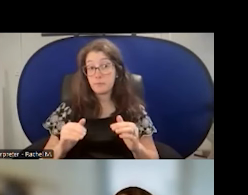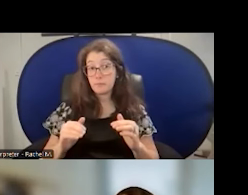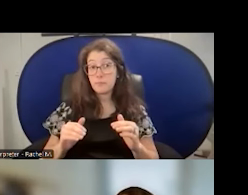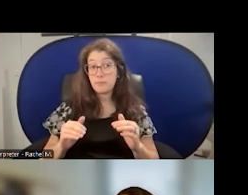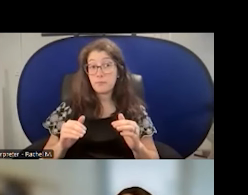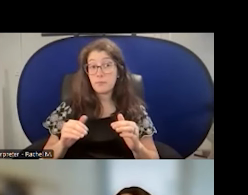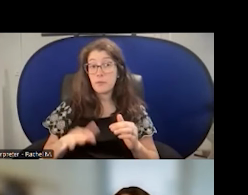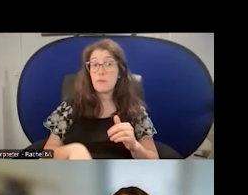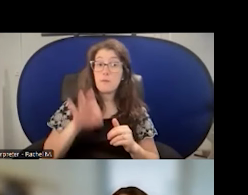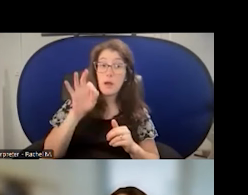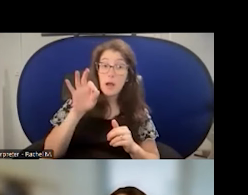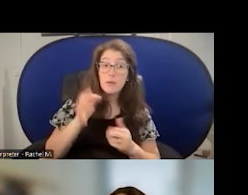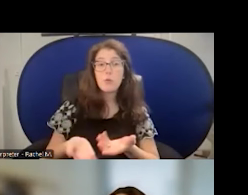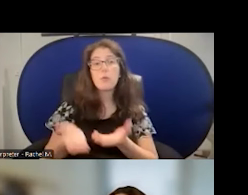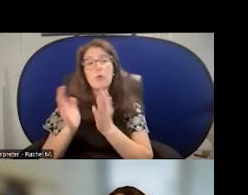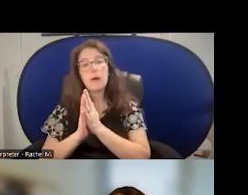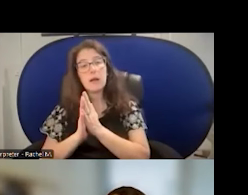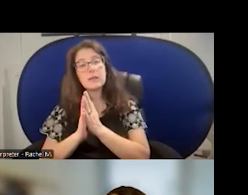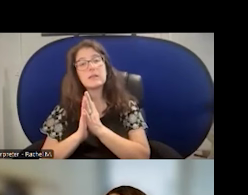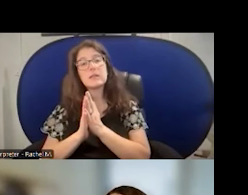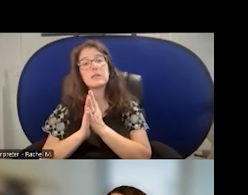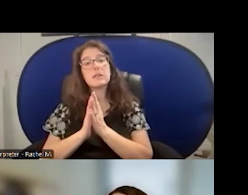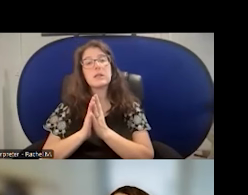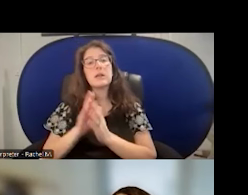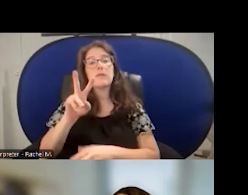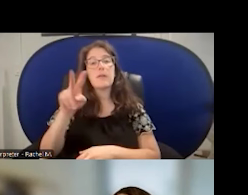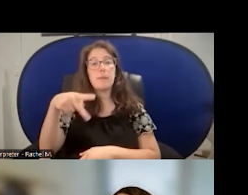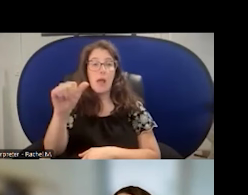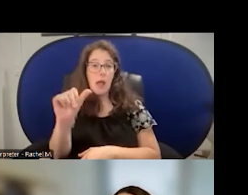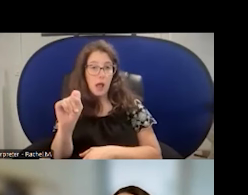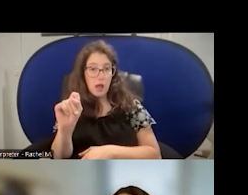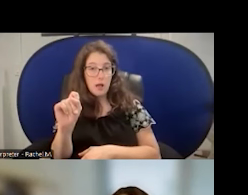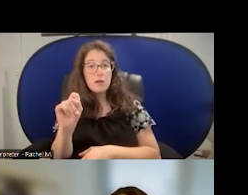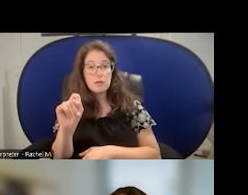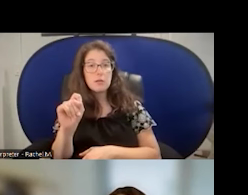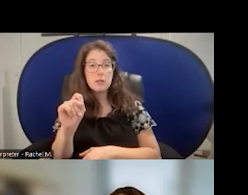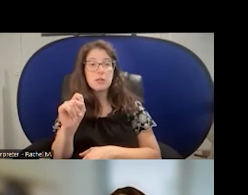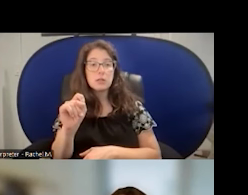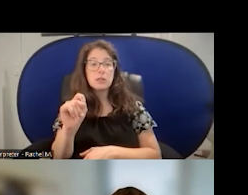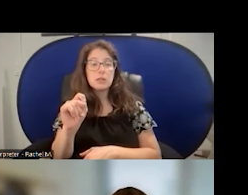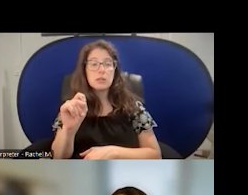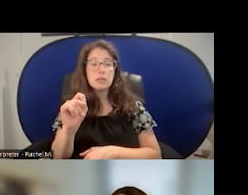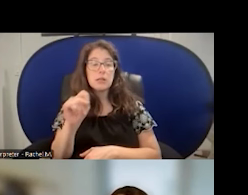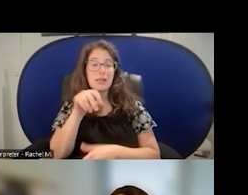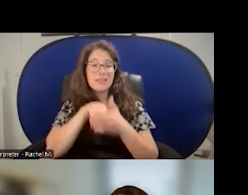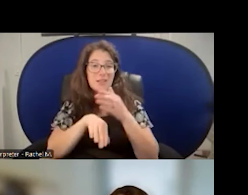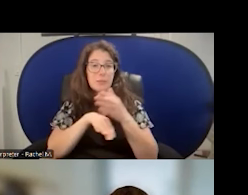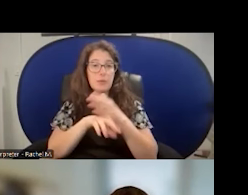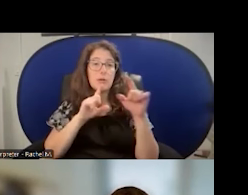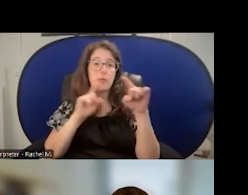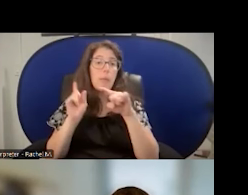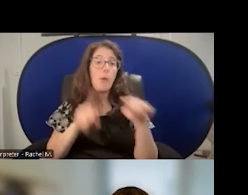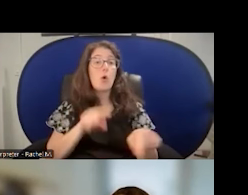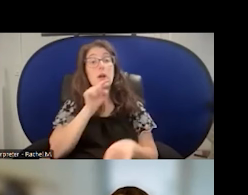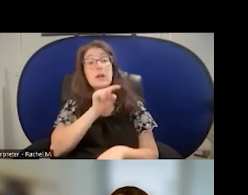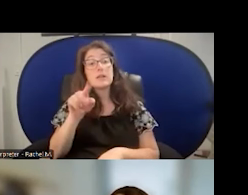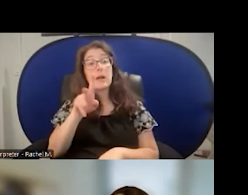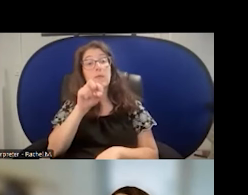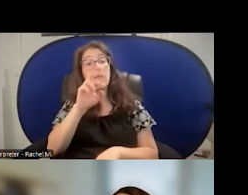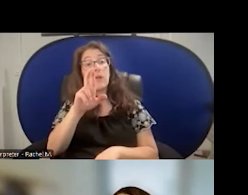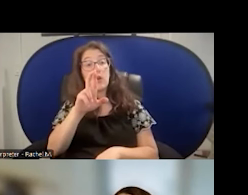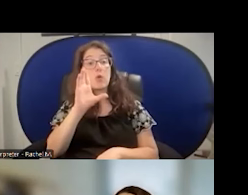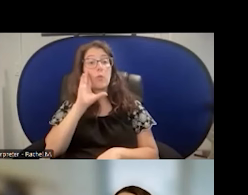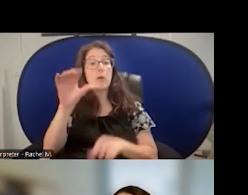request the Accessibility Conformance Report, or VPAT. Some vendors put all of this out on their public